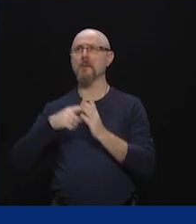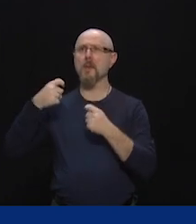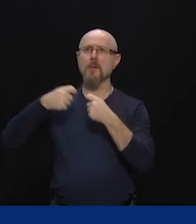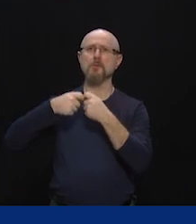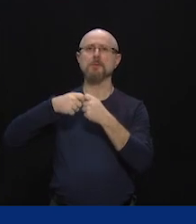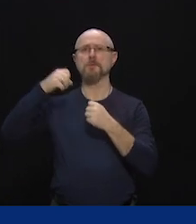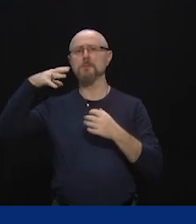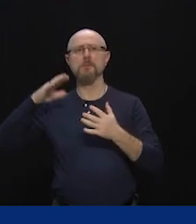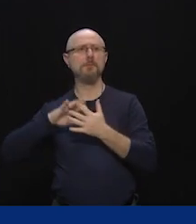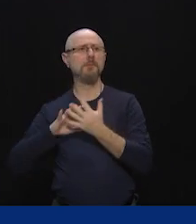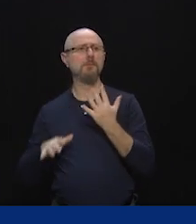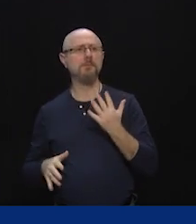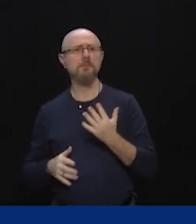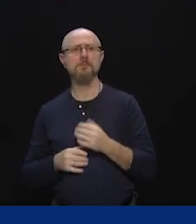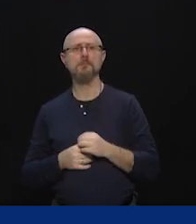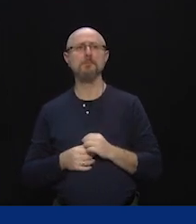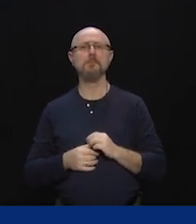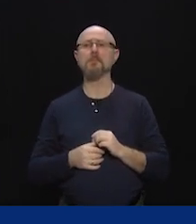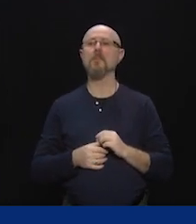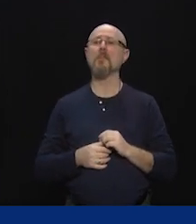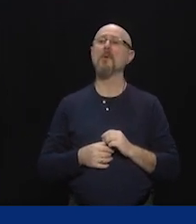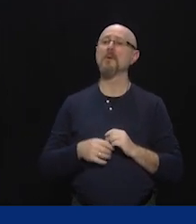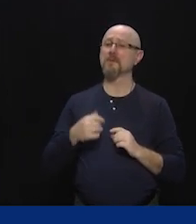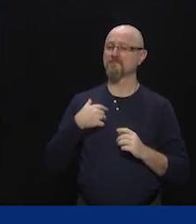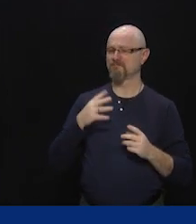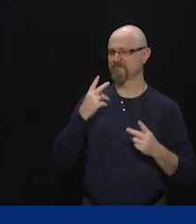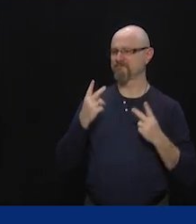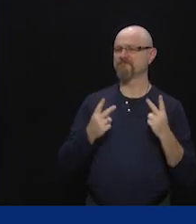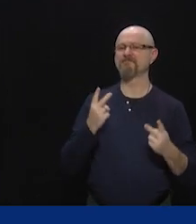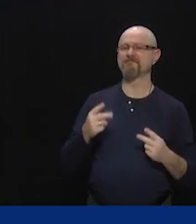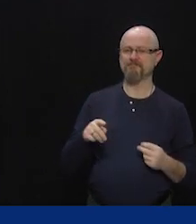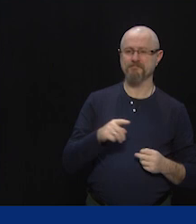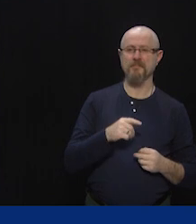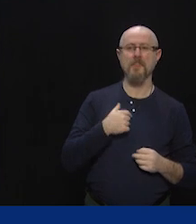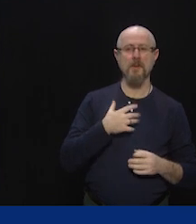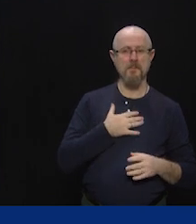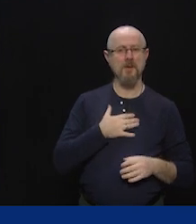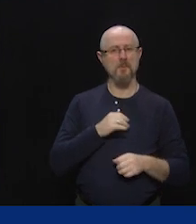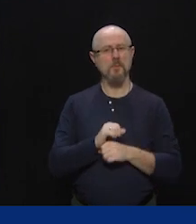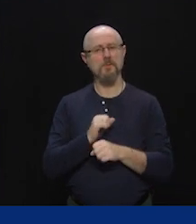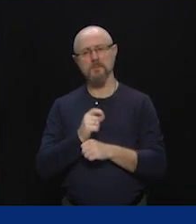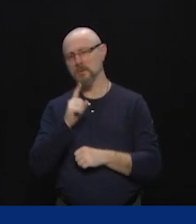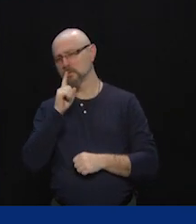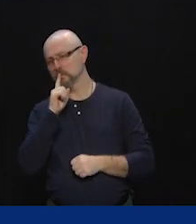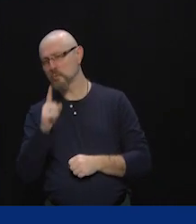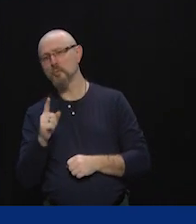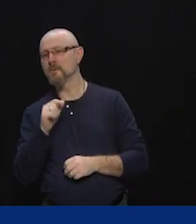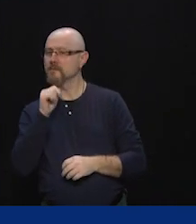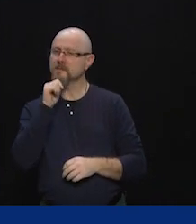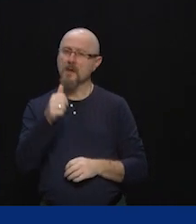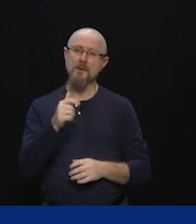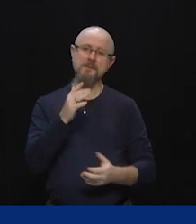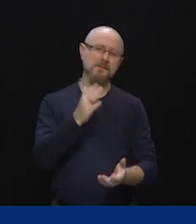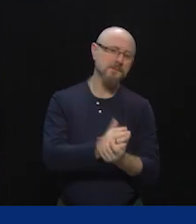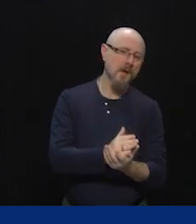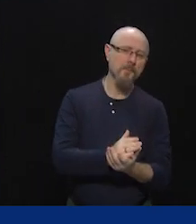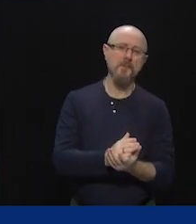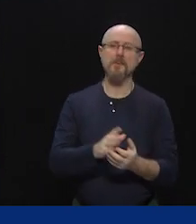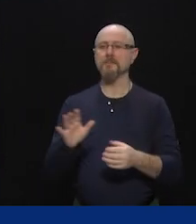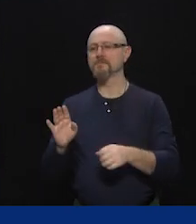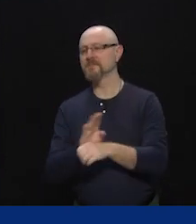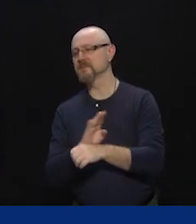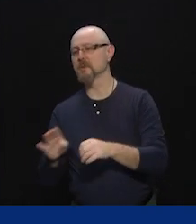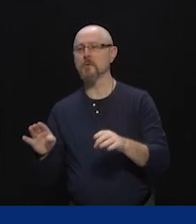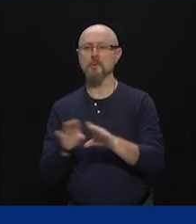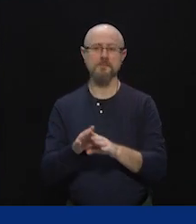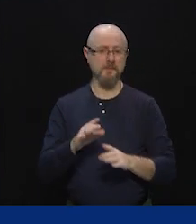Well, what we're seeing, and this is a result of our effort to make sure that we don't stop the economy as happened in